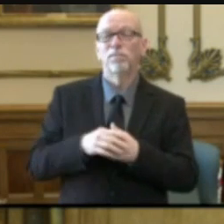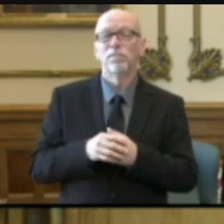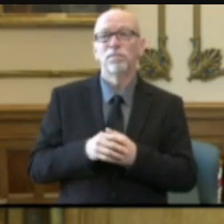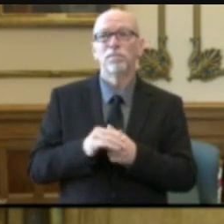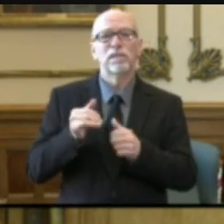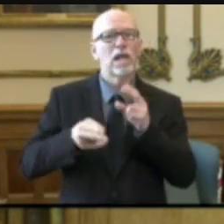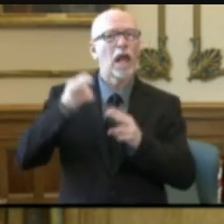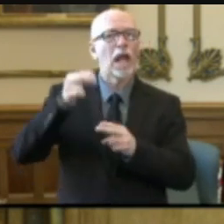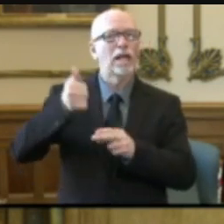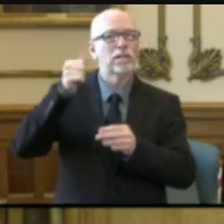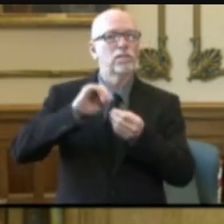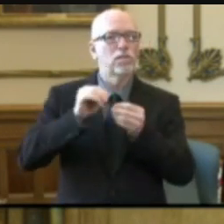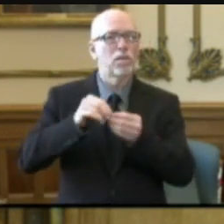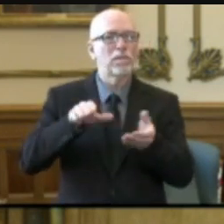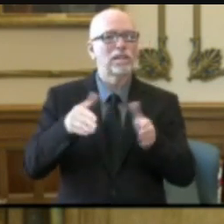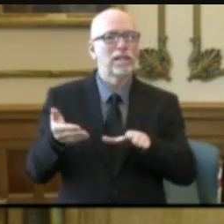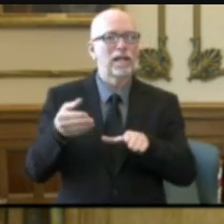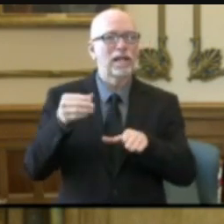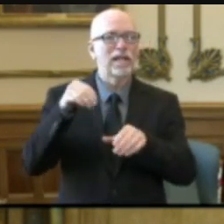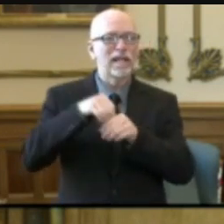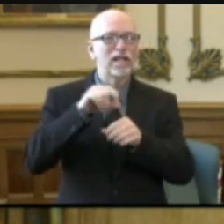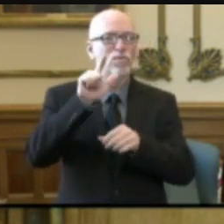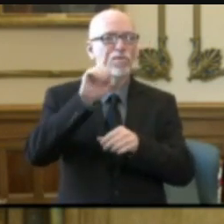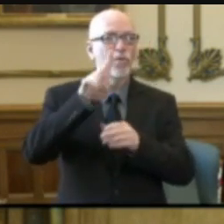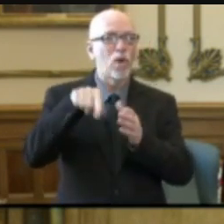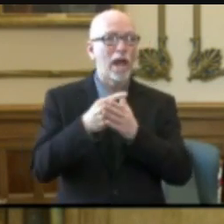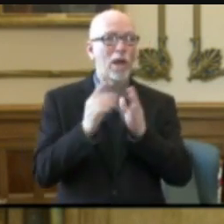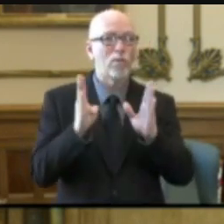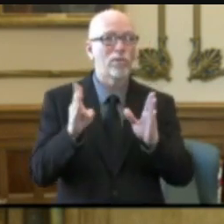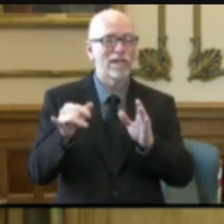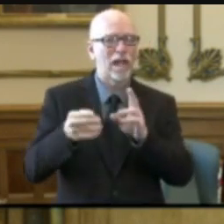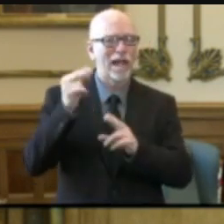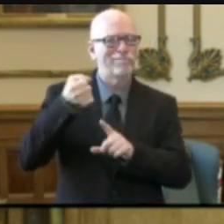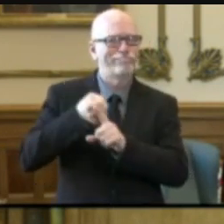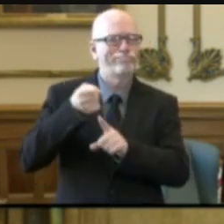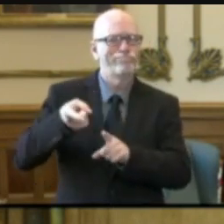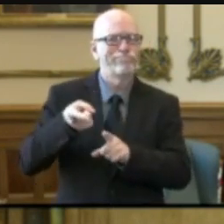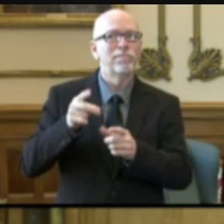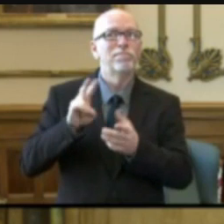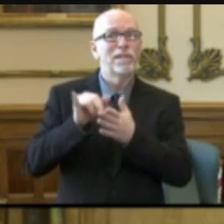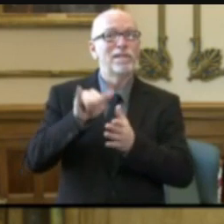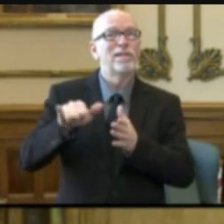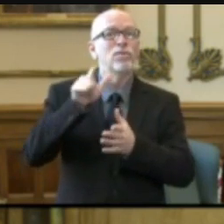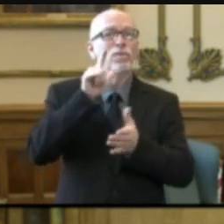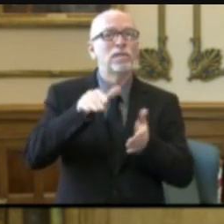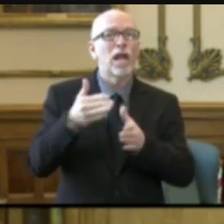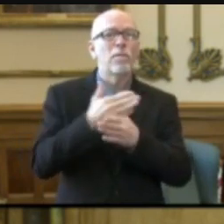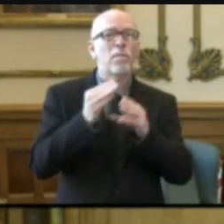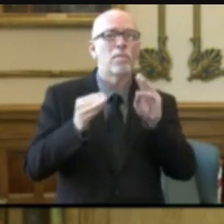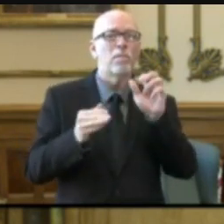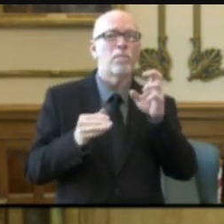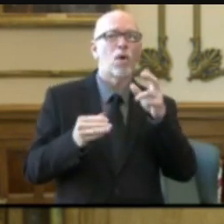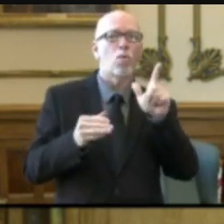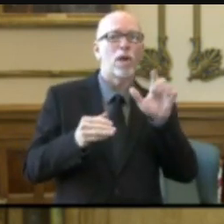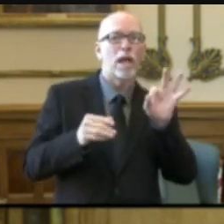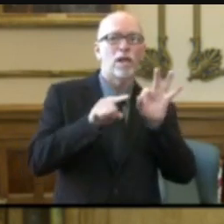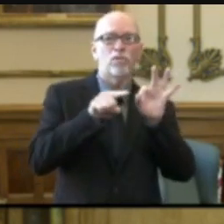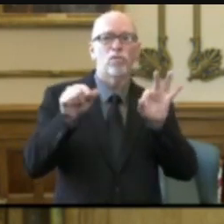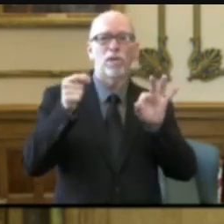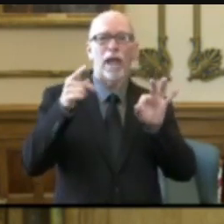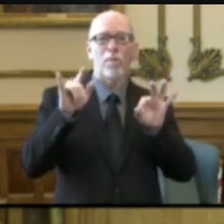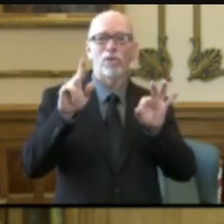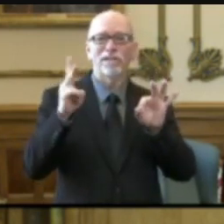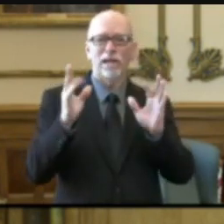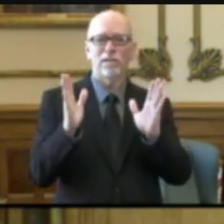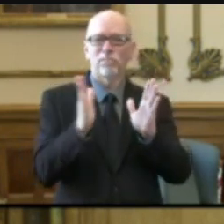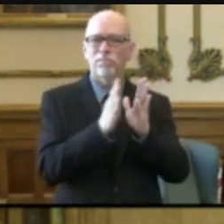is the highest number of deaths reported to date in a 24-hour period and reflects individuals who died between March 29th to April 2nd.